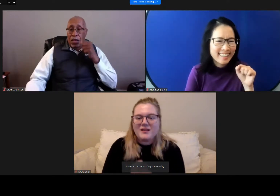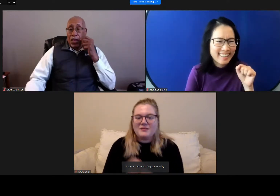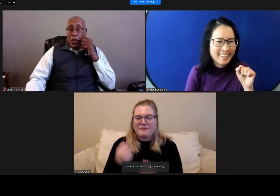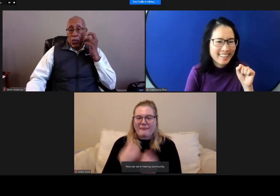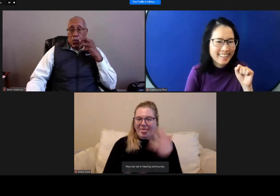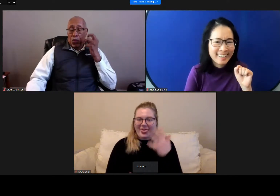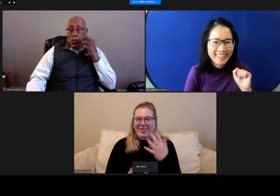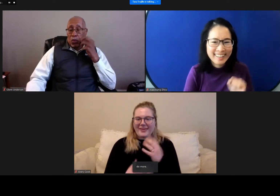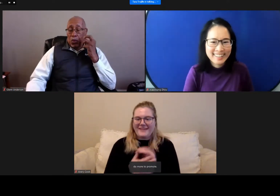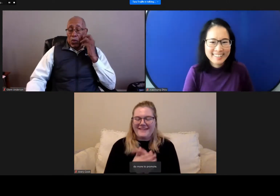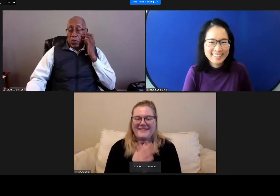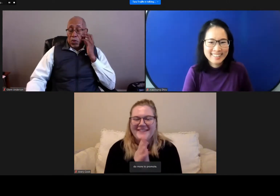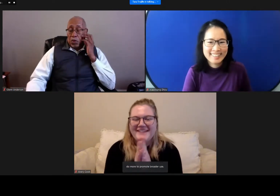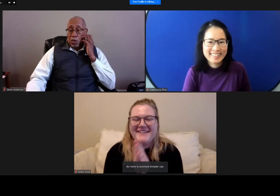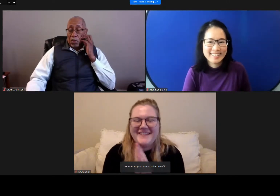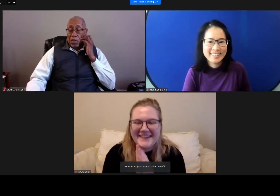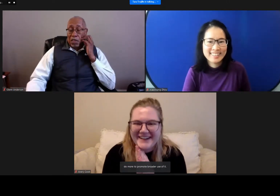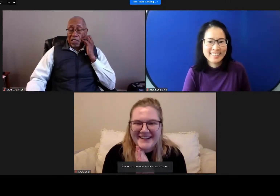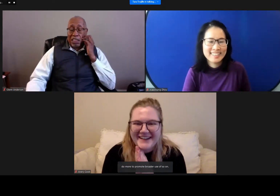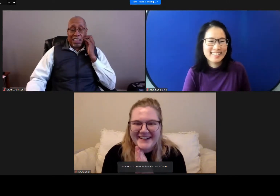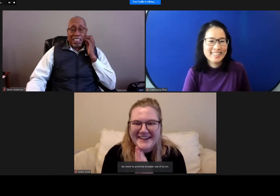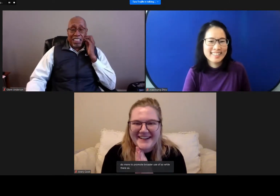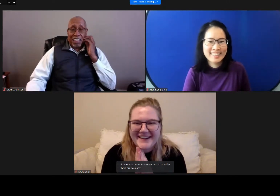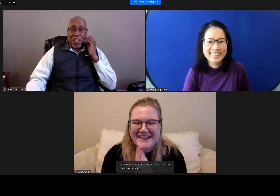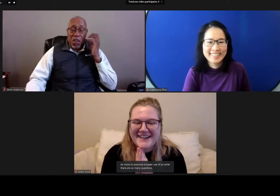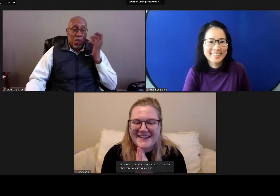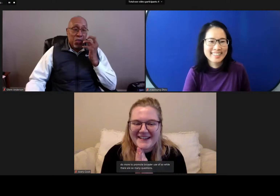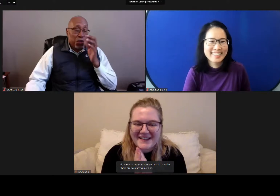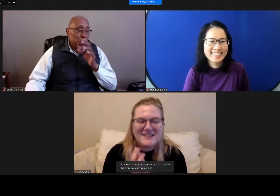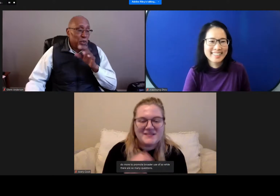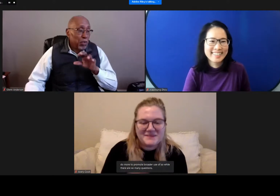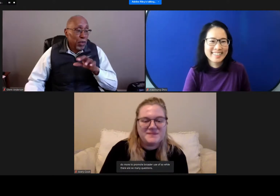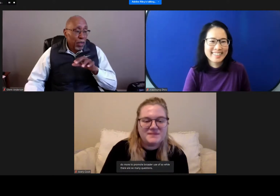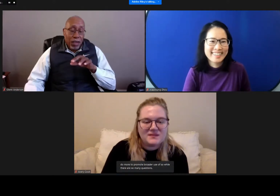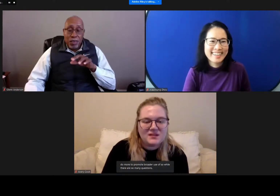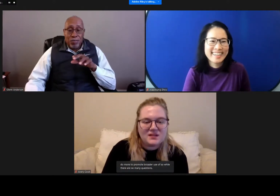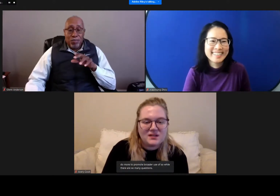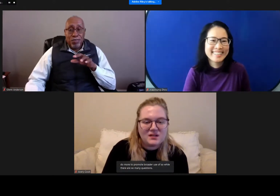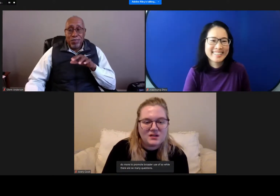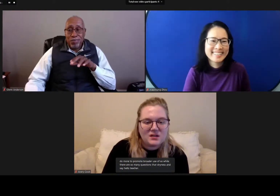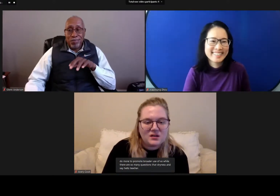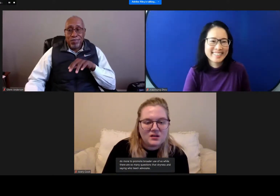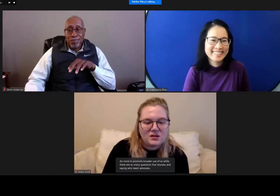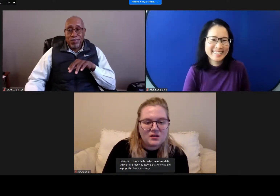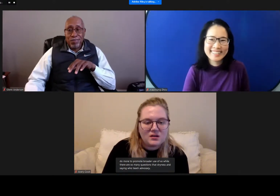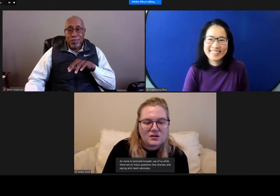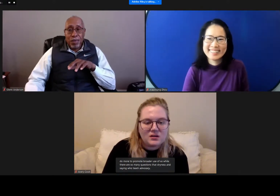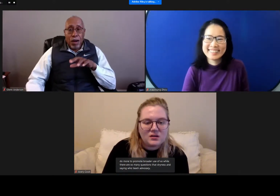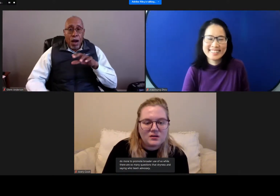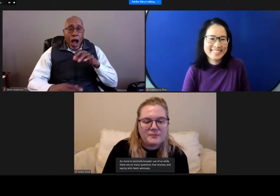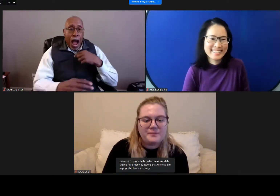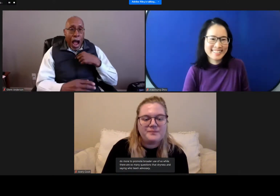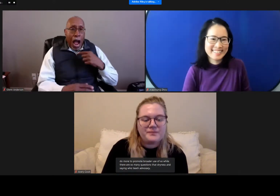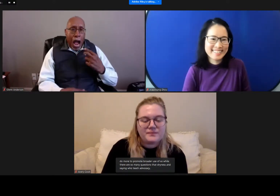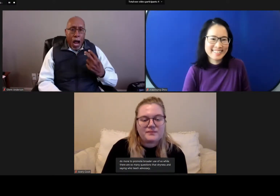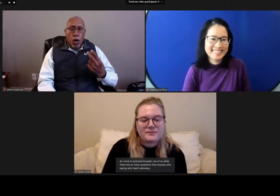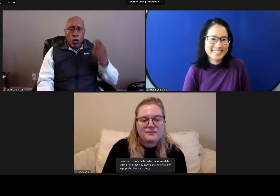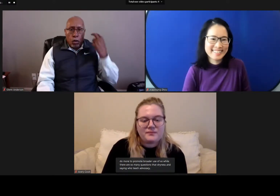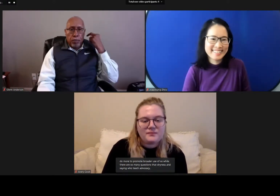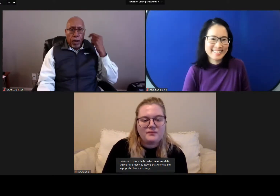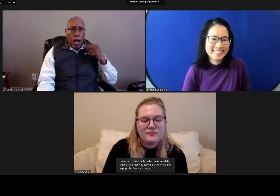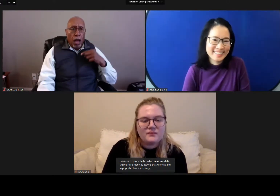do more to promote broader use of ASL? Well, there's so many questions. Dr. Anderson saying, "Ooh, teach advocacy."